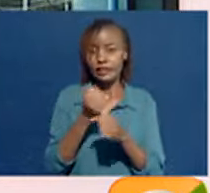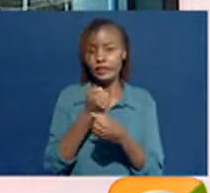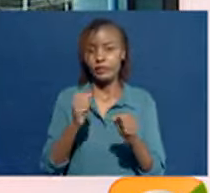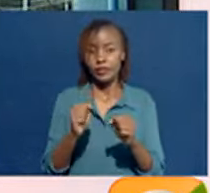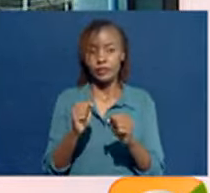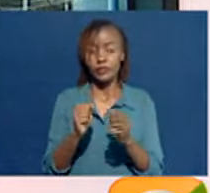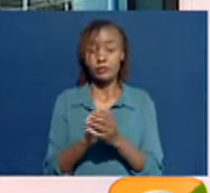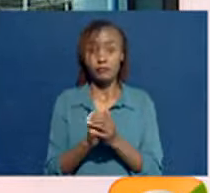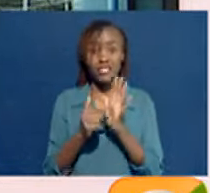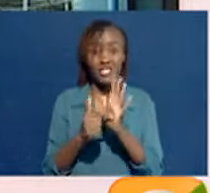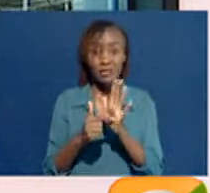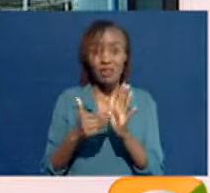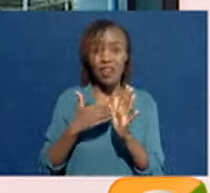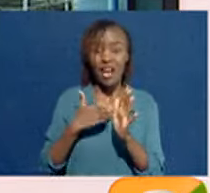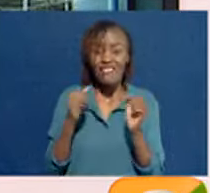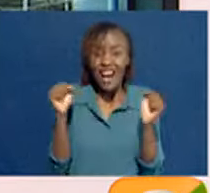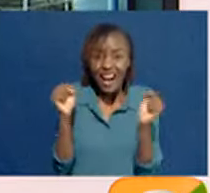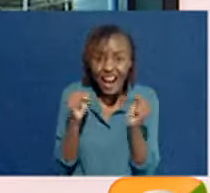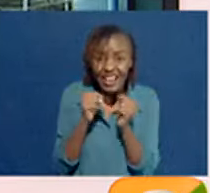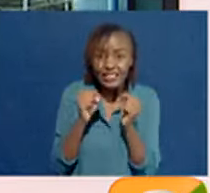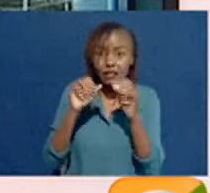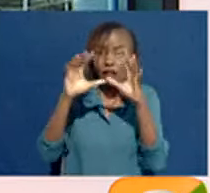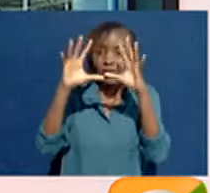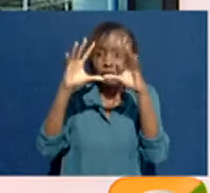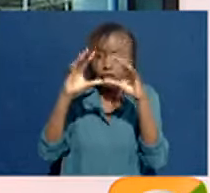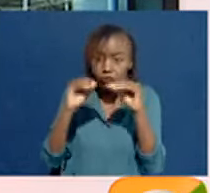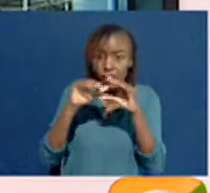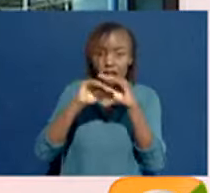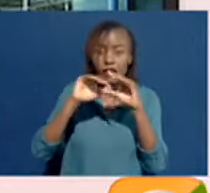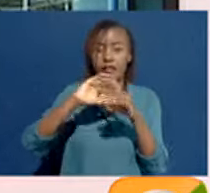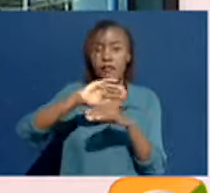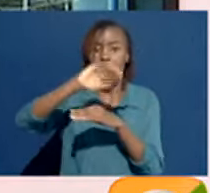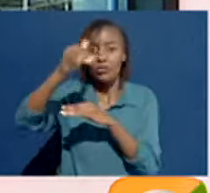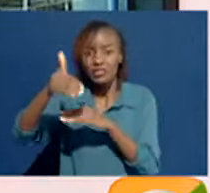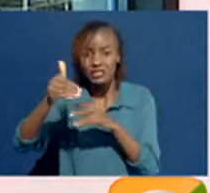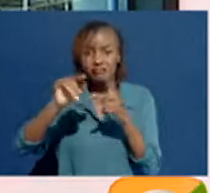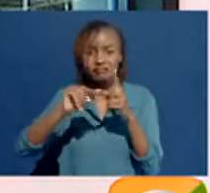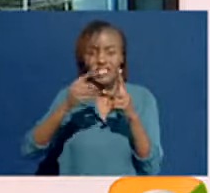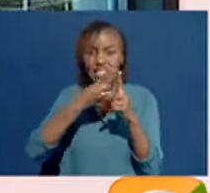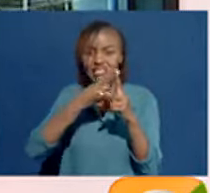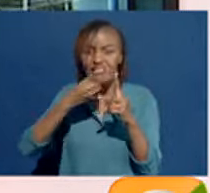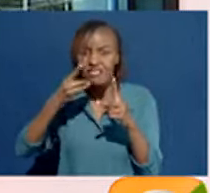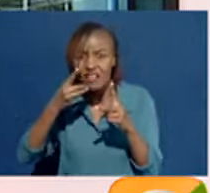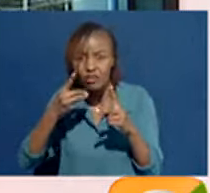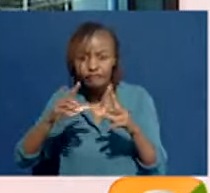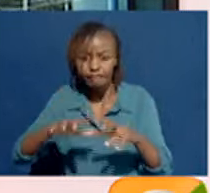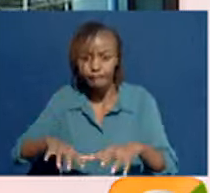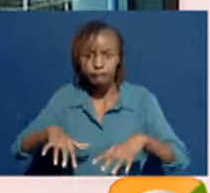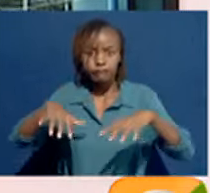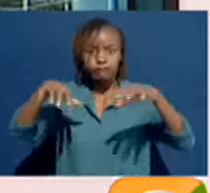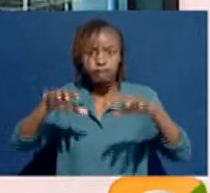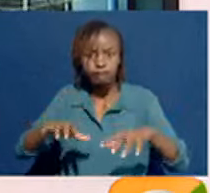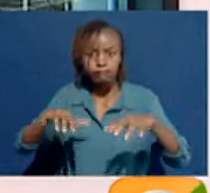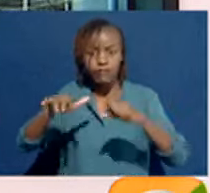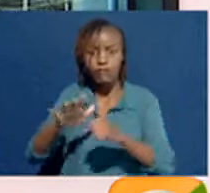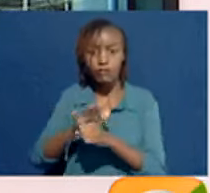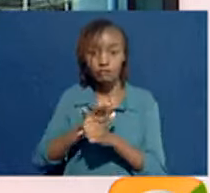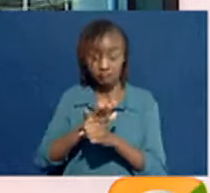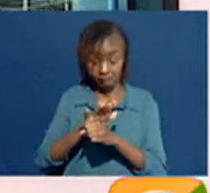caps melting, floods, drought, and other effects, which is why at the Paris Climate Summit in